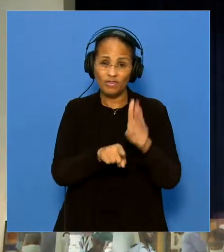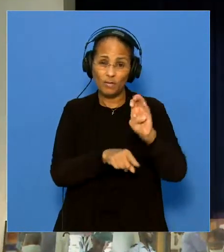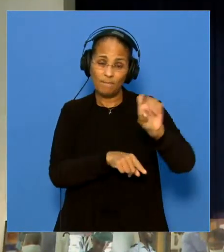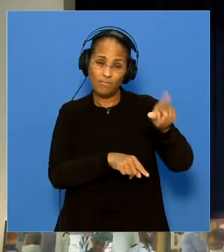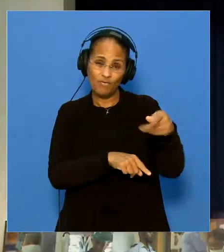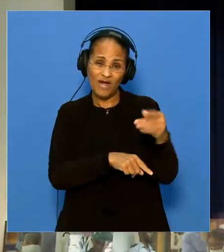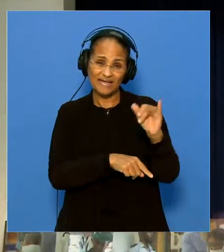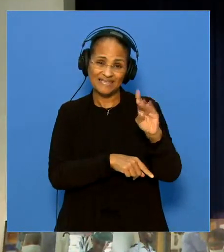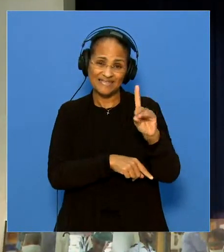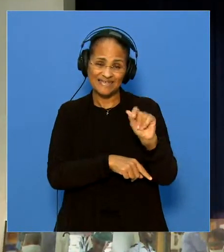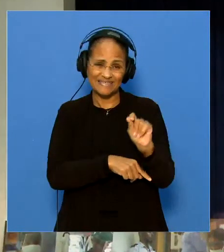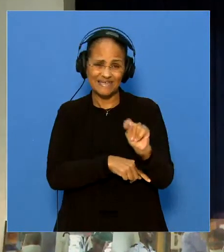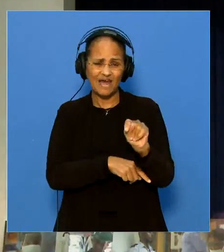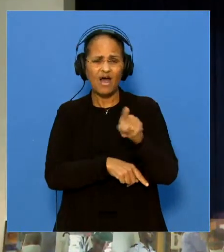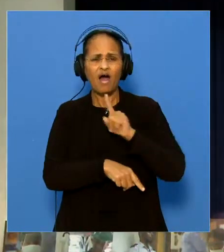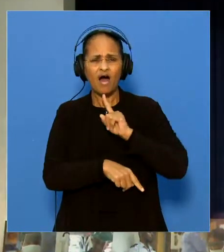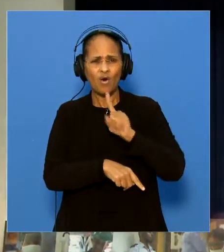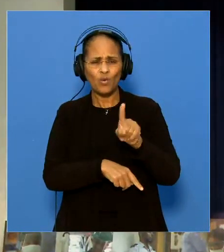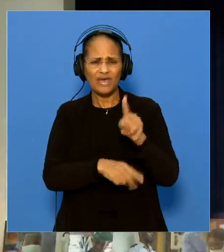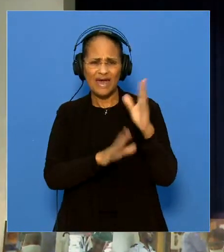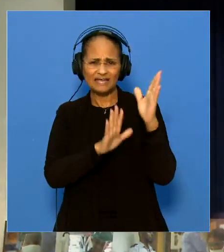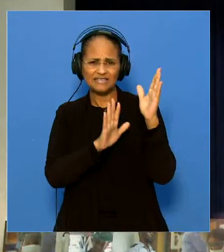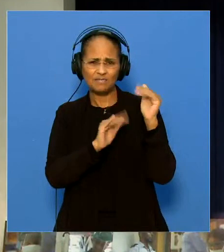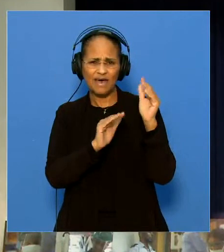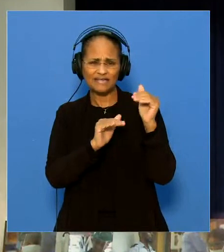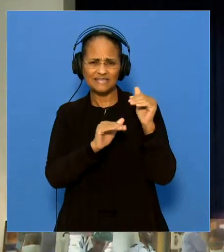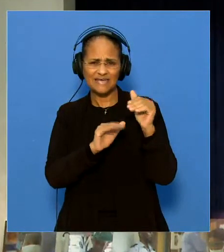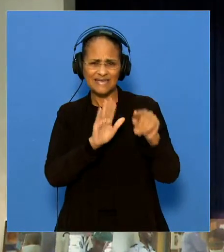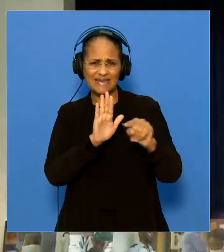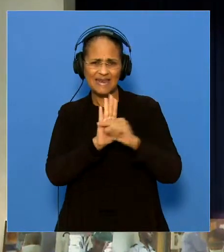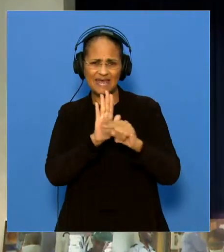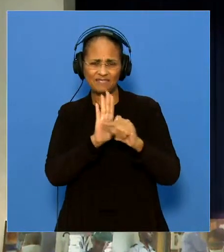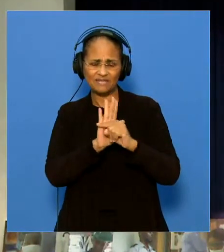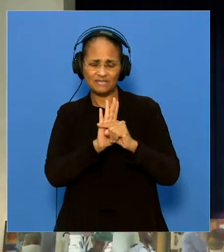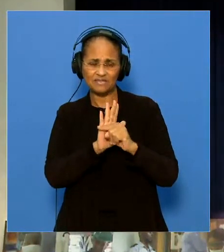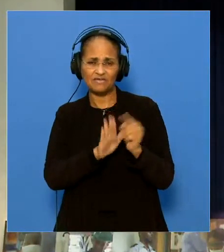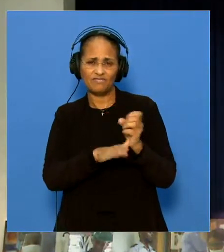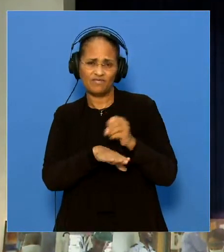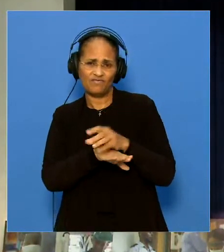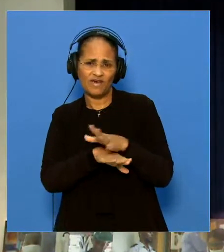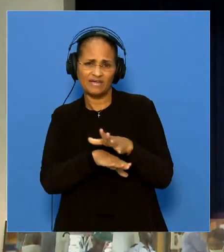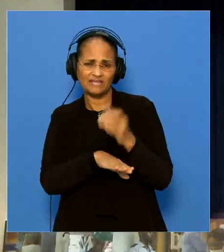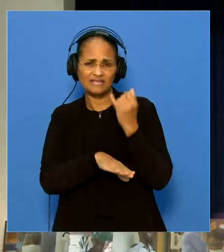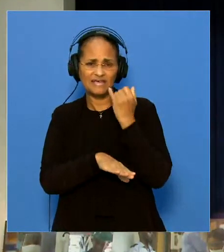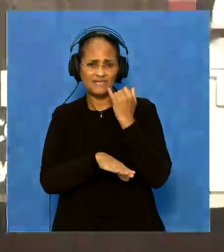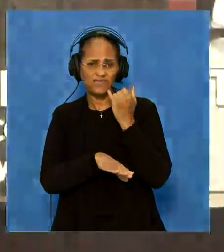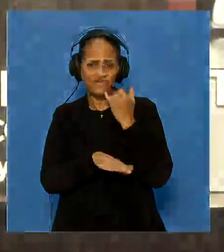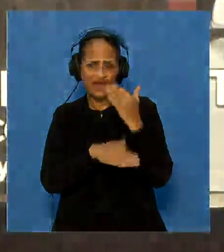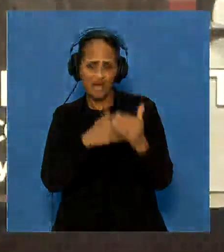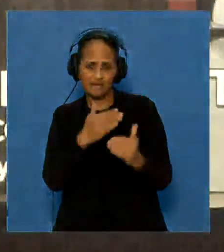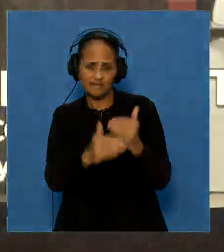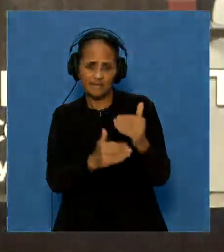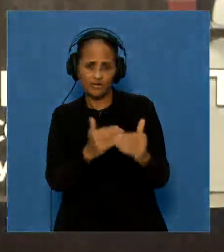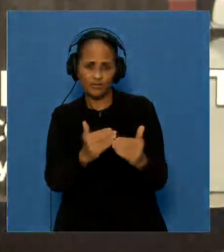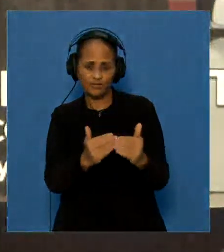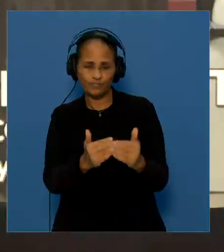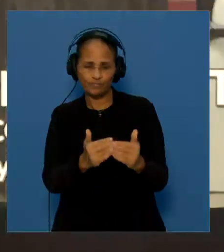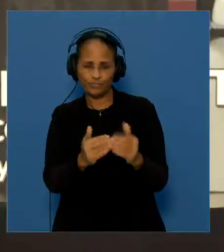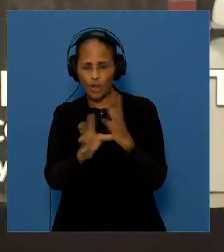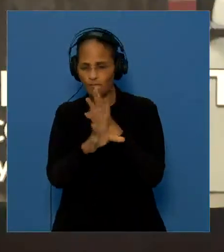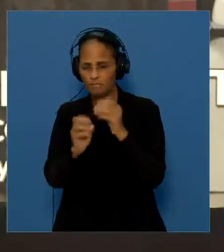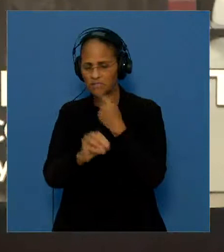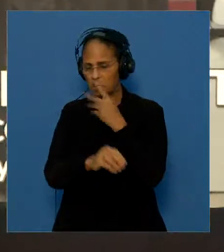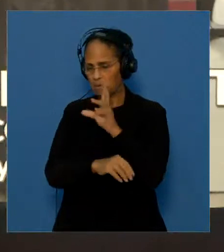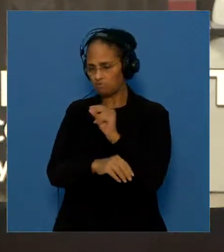expected adverse effects if things continue in this negative manner? No.